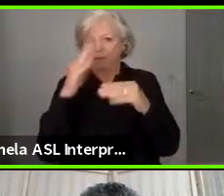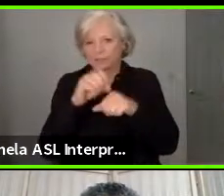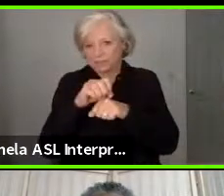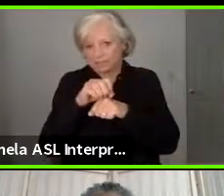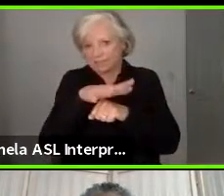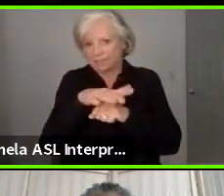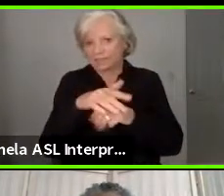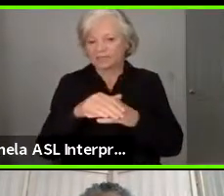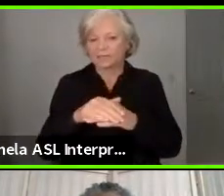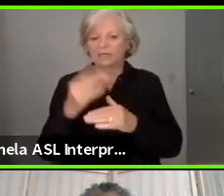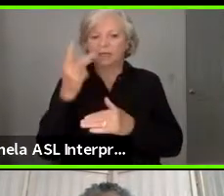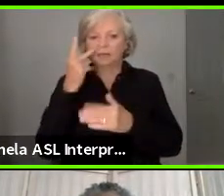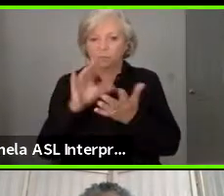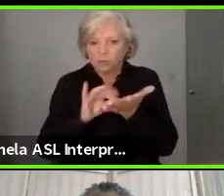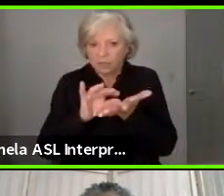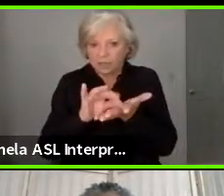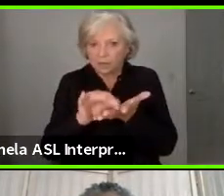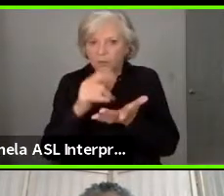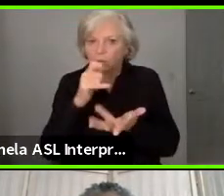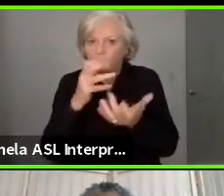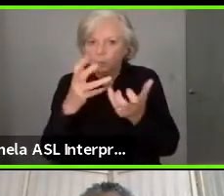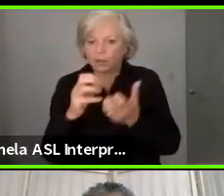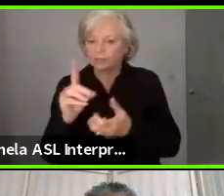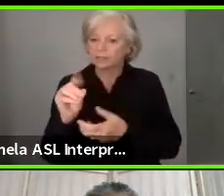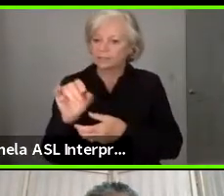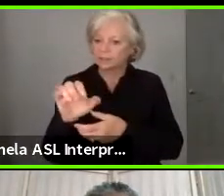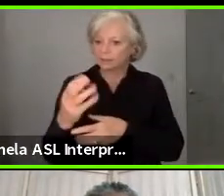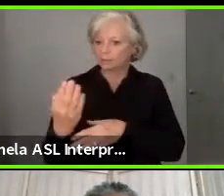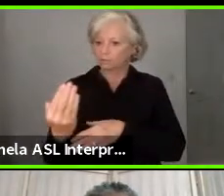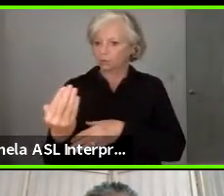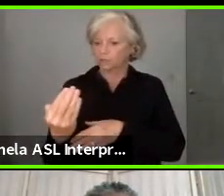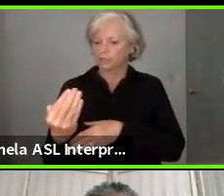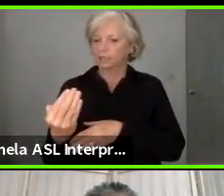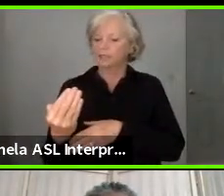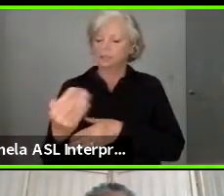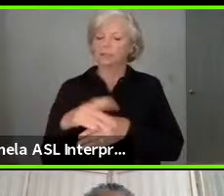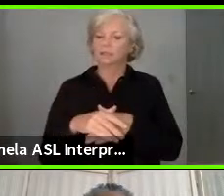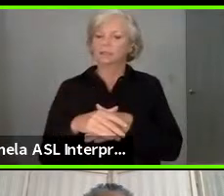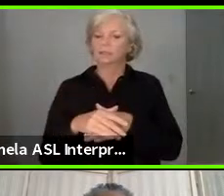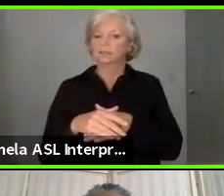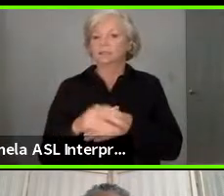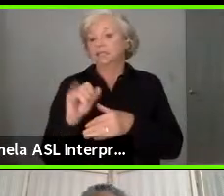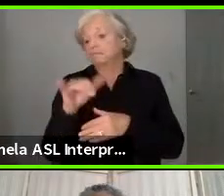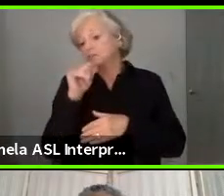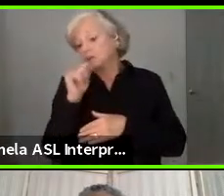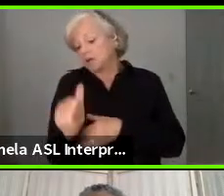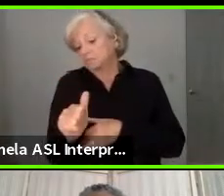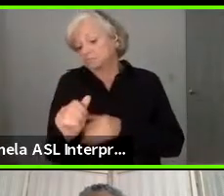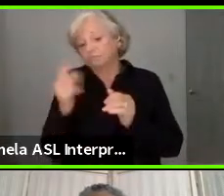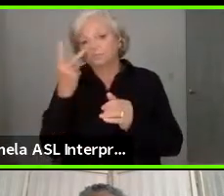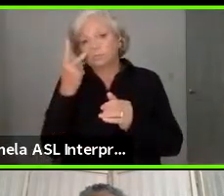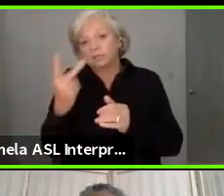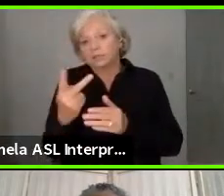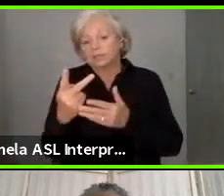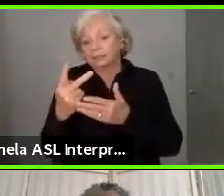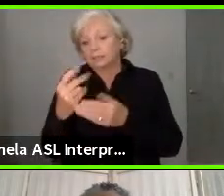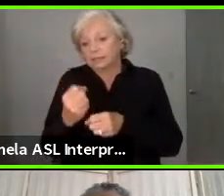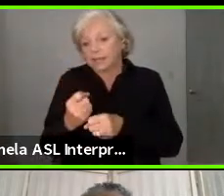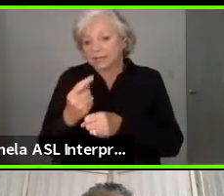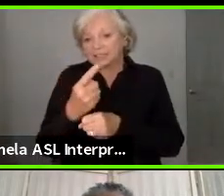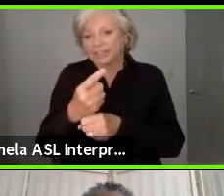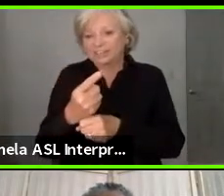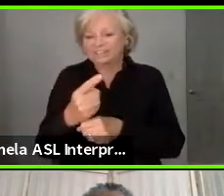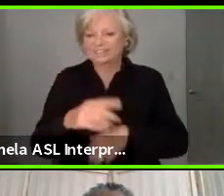sense of how many people we'll have on the 14th. And if not, we'll see each other in the beginning of the year. I think that's it. Lauren, any